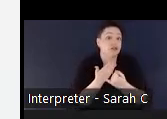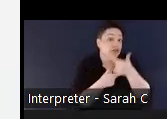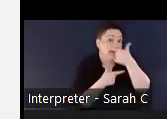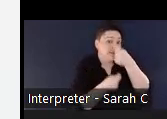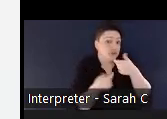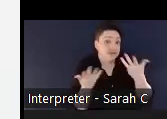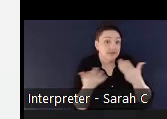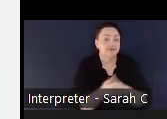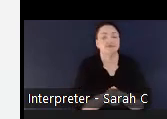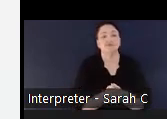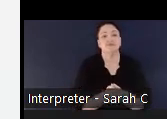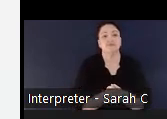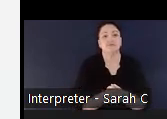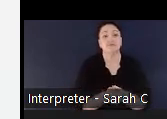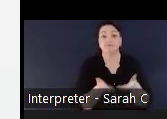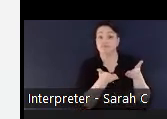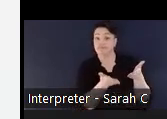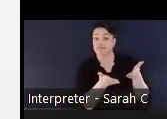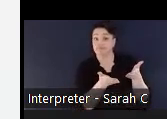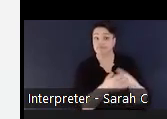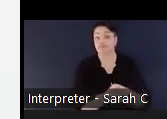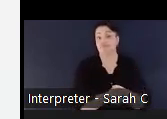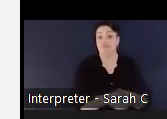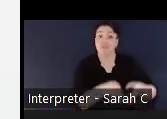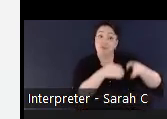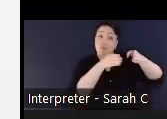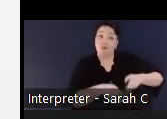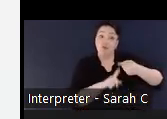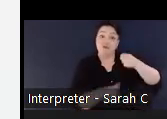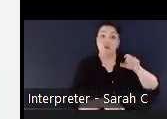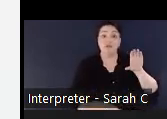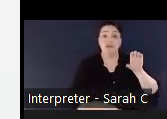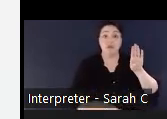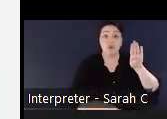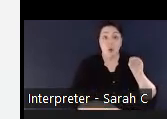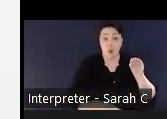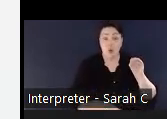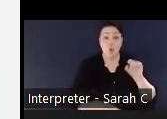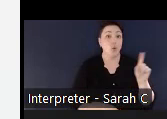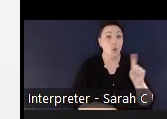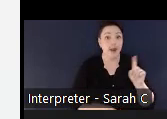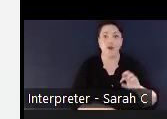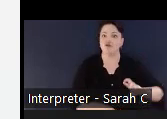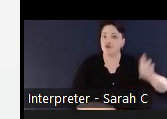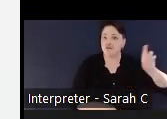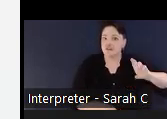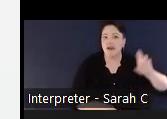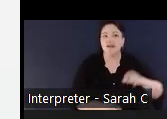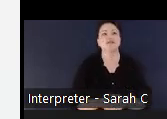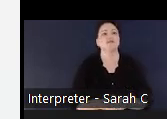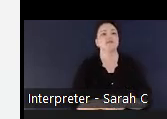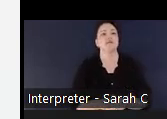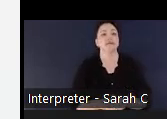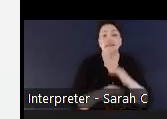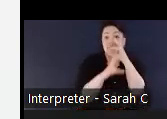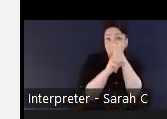an individual from a local CBO in Riverside County interested in a park space